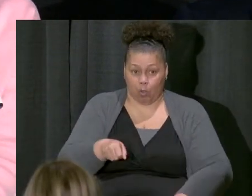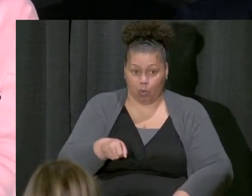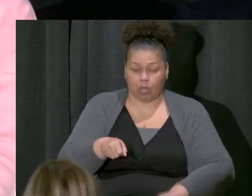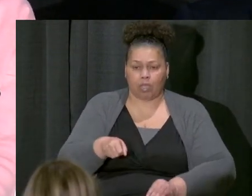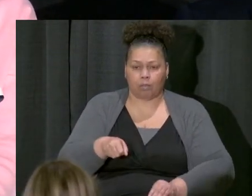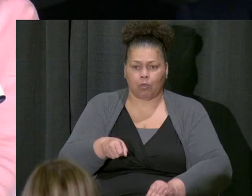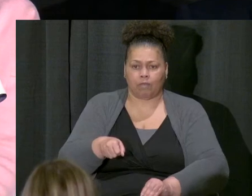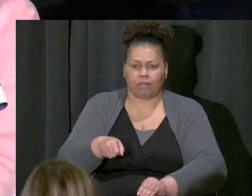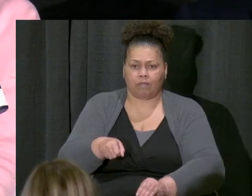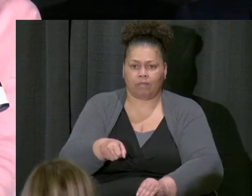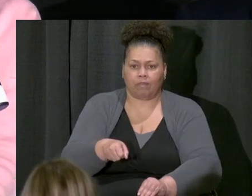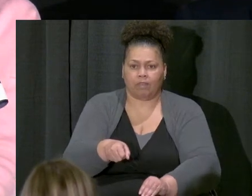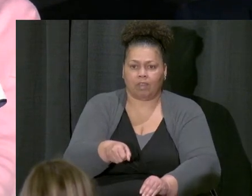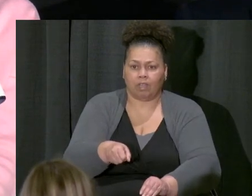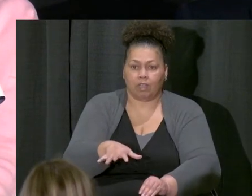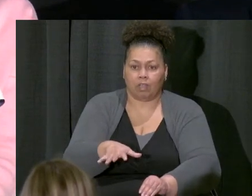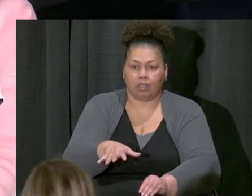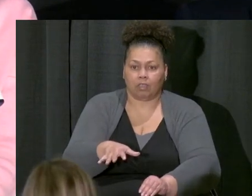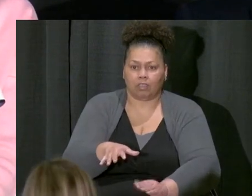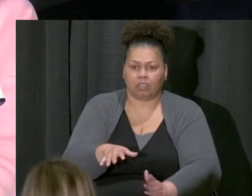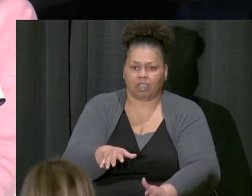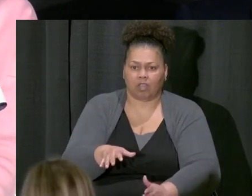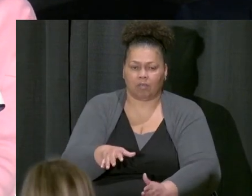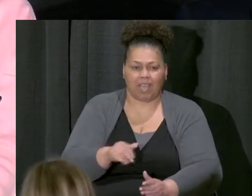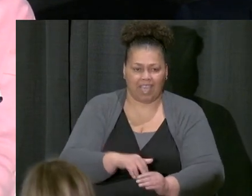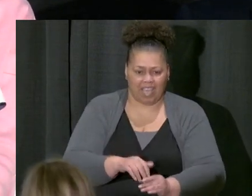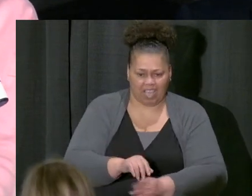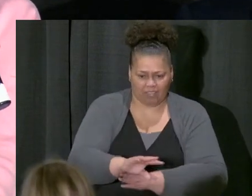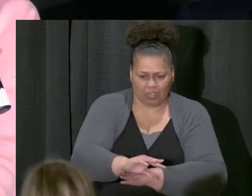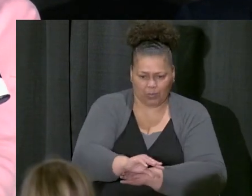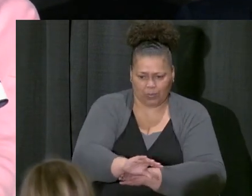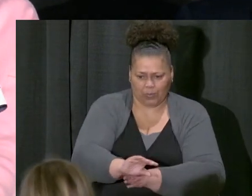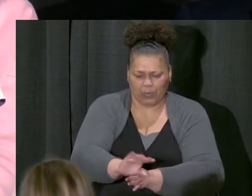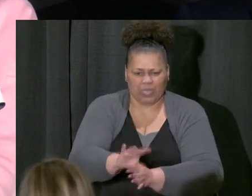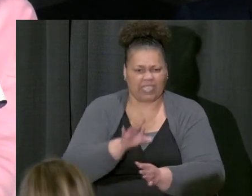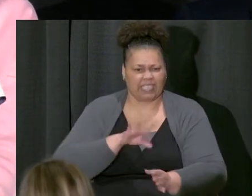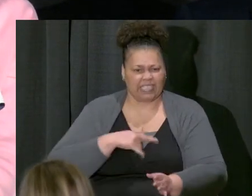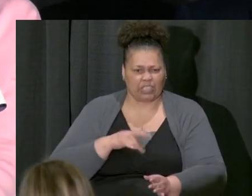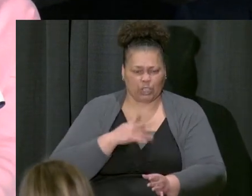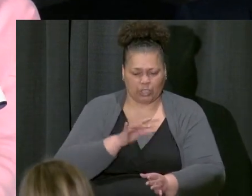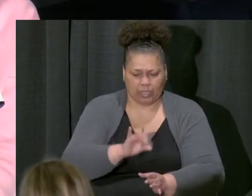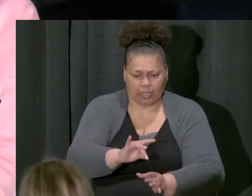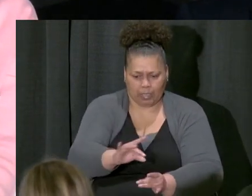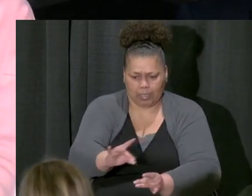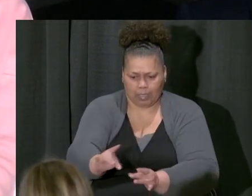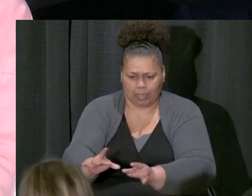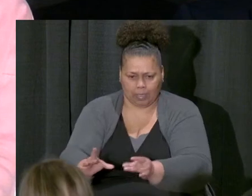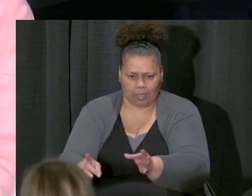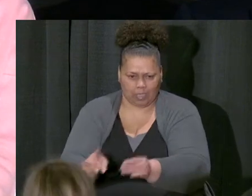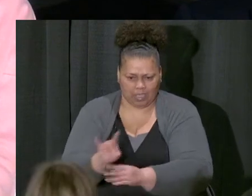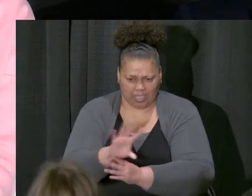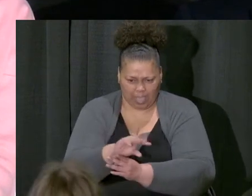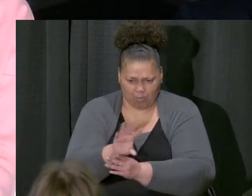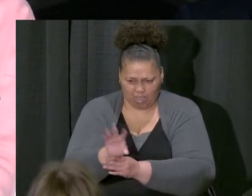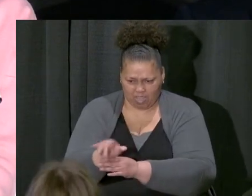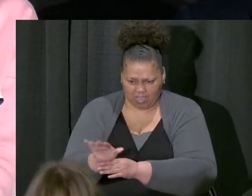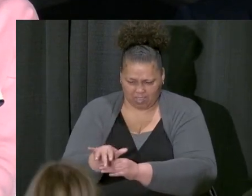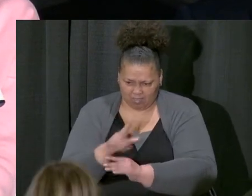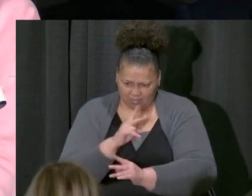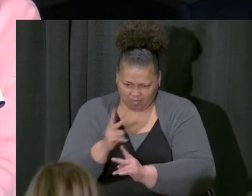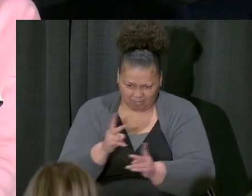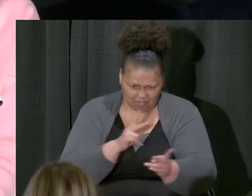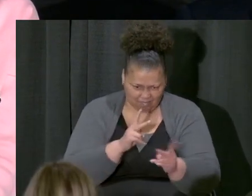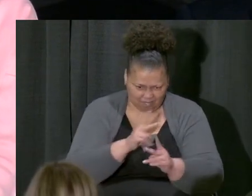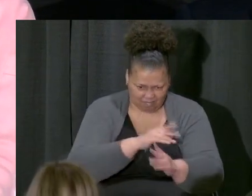the suitcase, there are LiDAR sensor and RGBD cameras to detect obstacles and